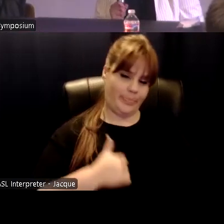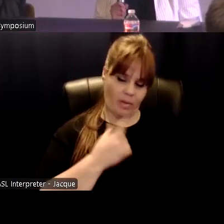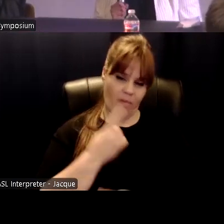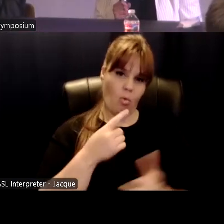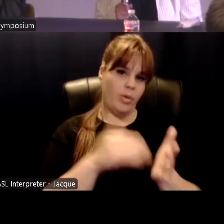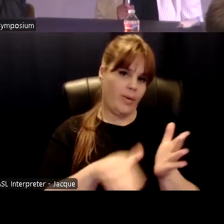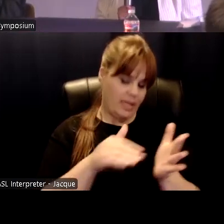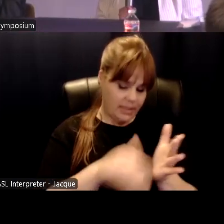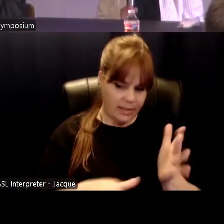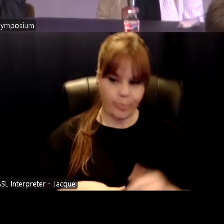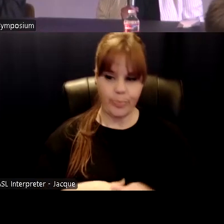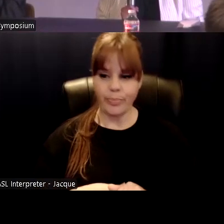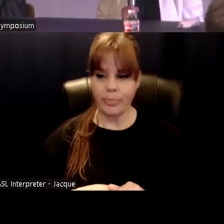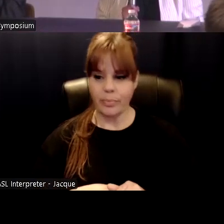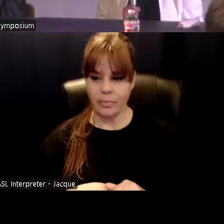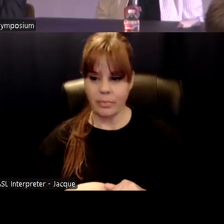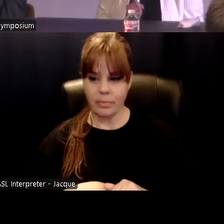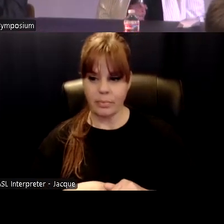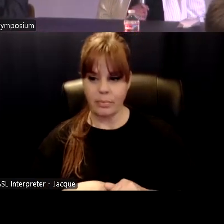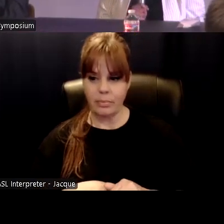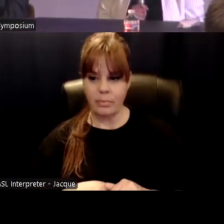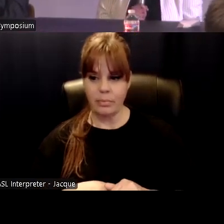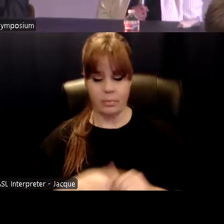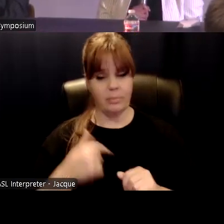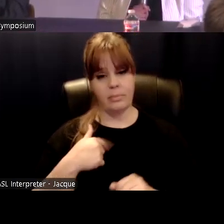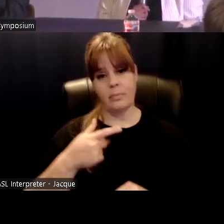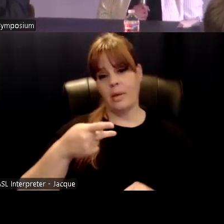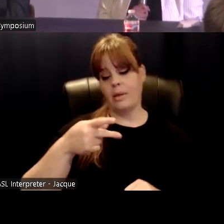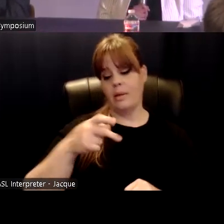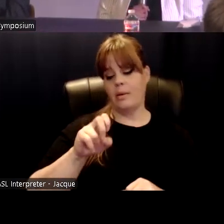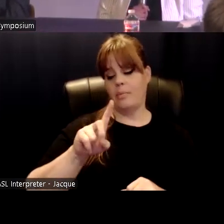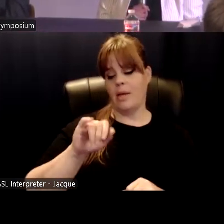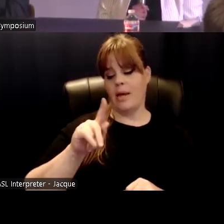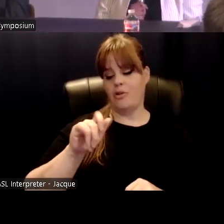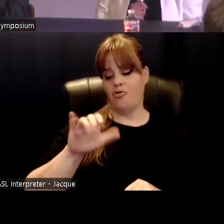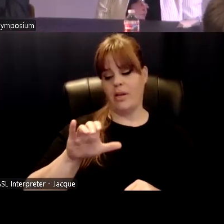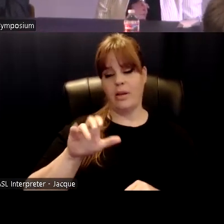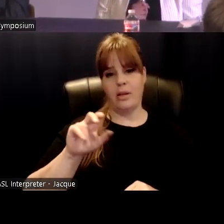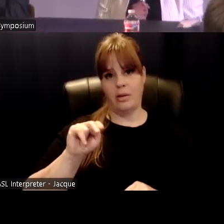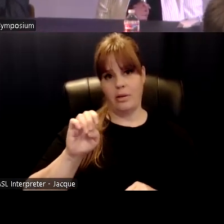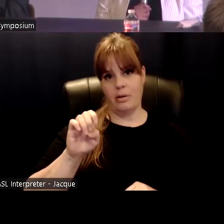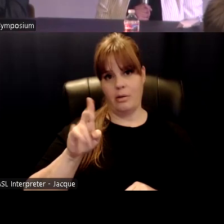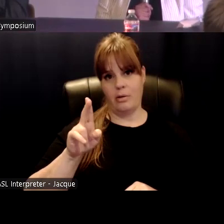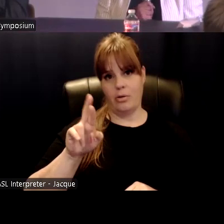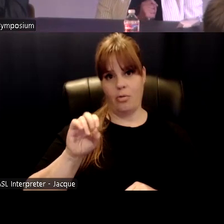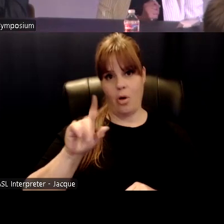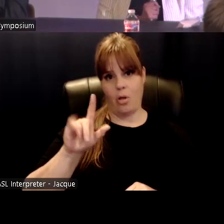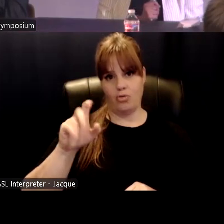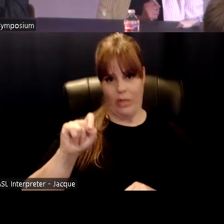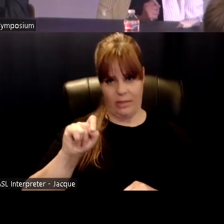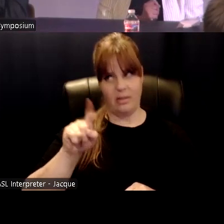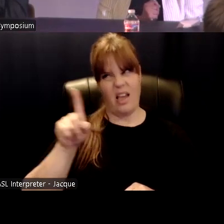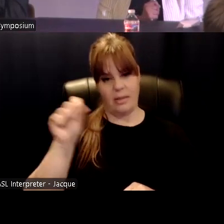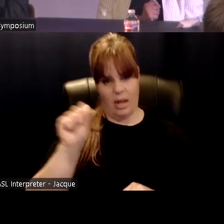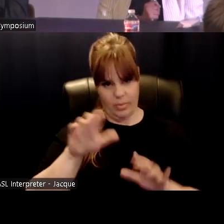redundancy, but I am a pediatric neurologist at Seattle Children's, and though the rate of